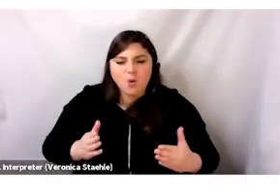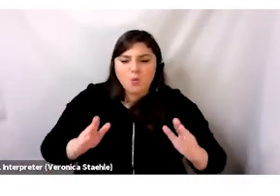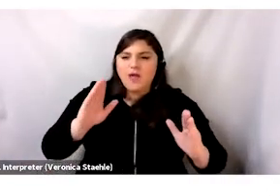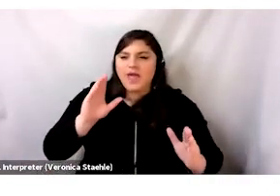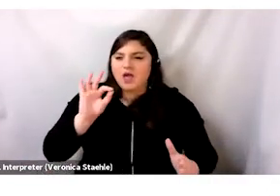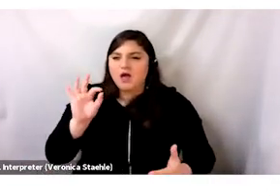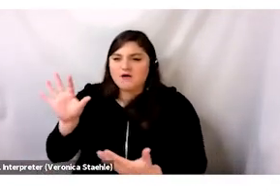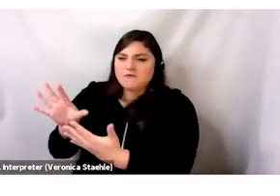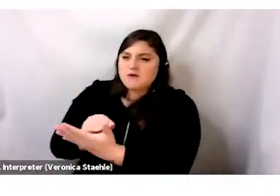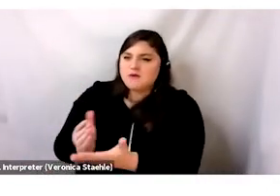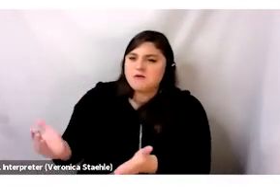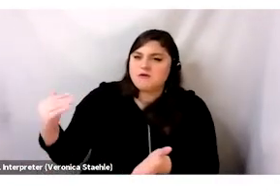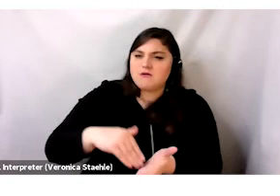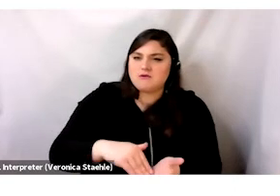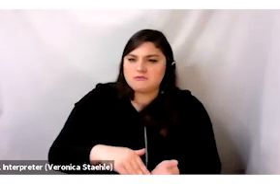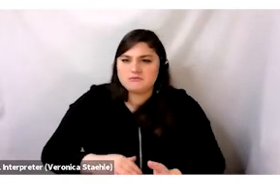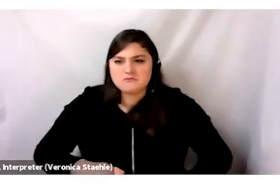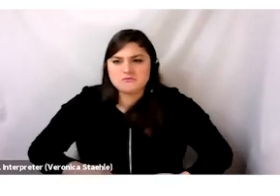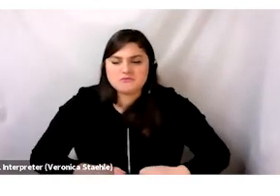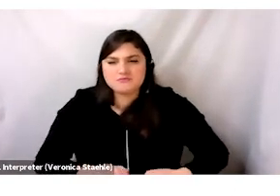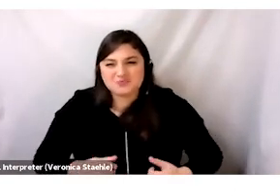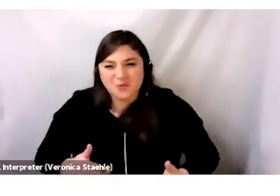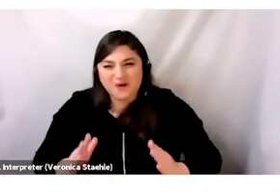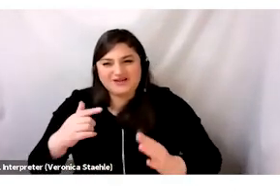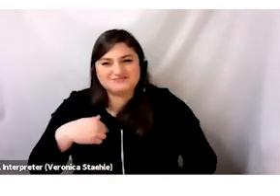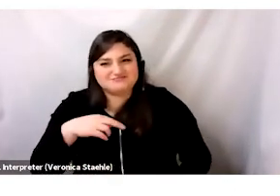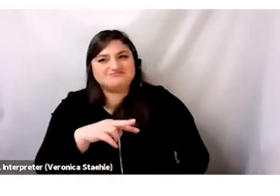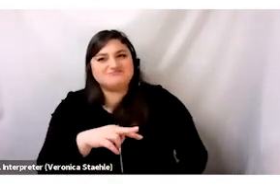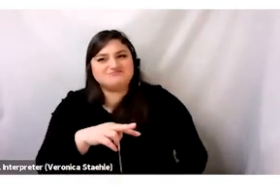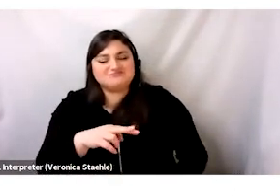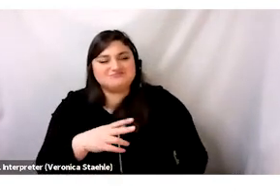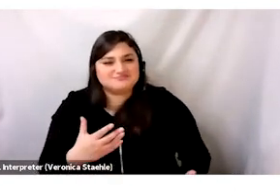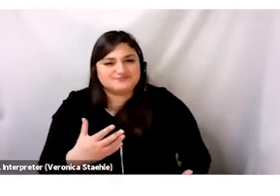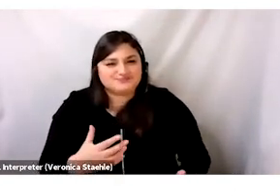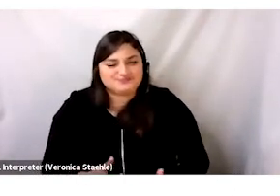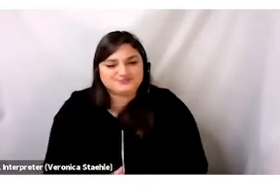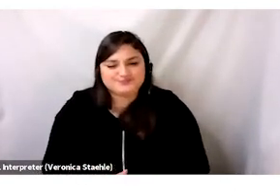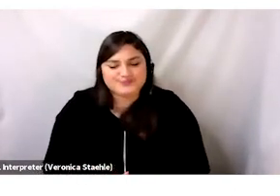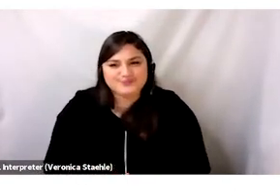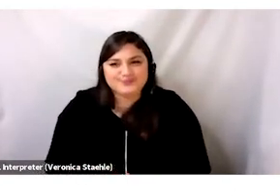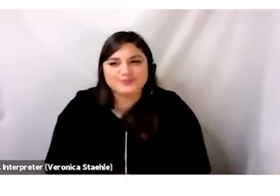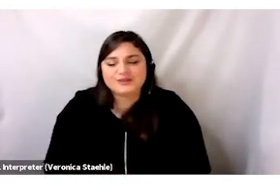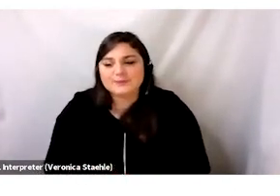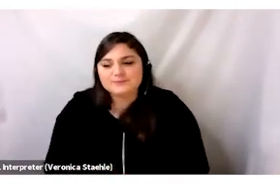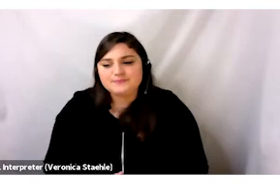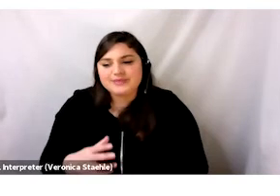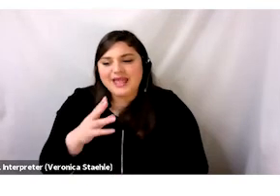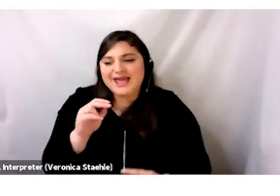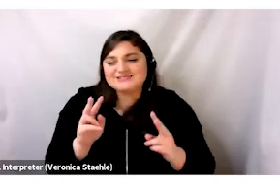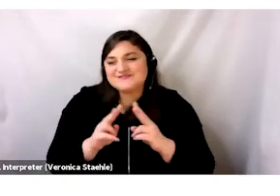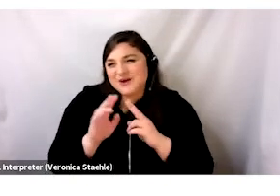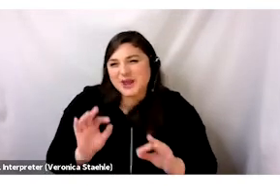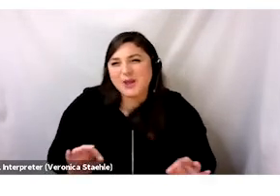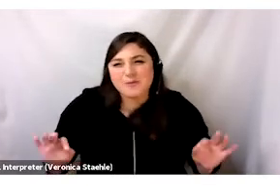of renunciation type of approach to Buddhism, which I think you've characterized here. It's really important, I